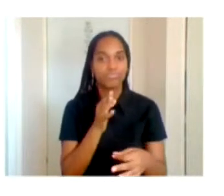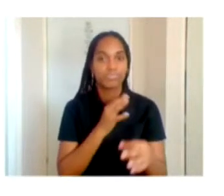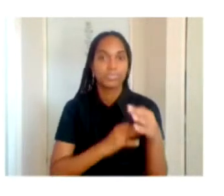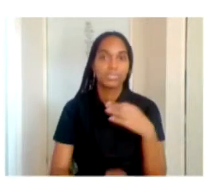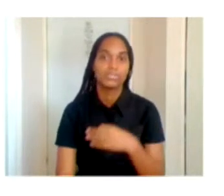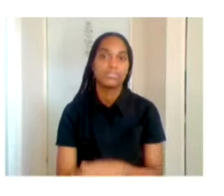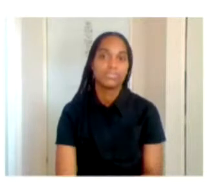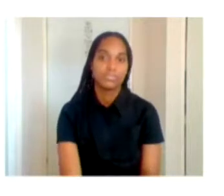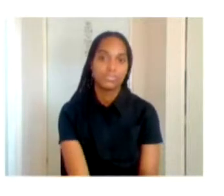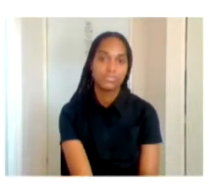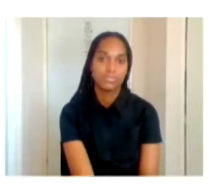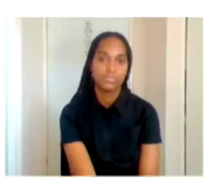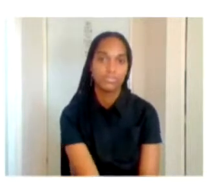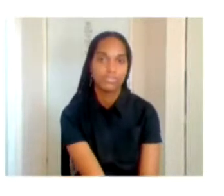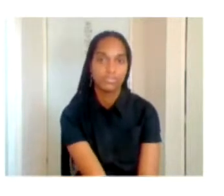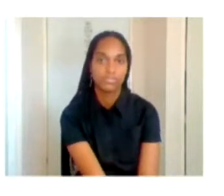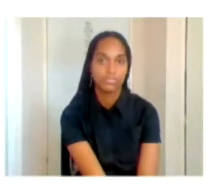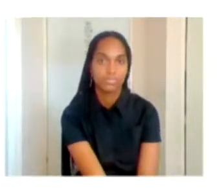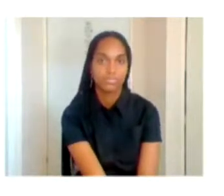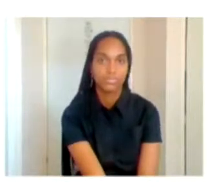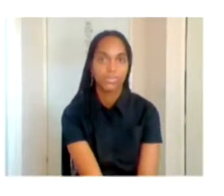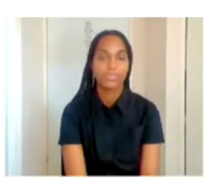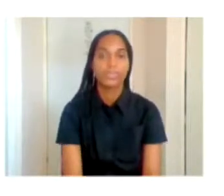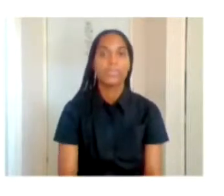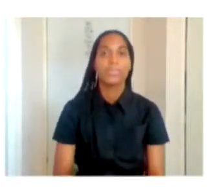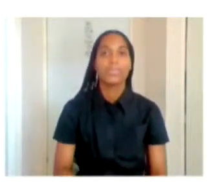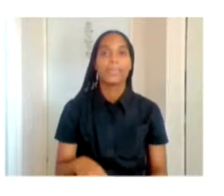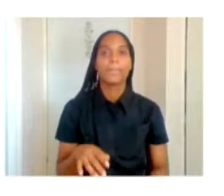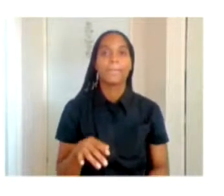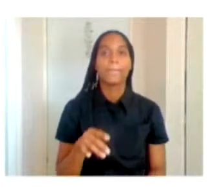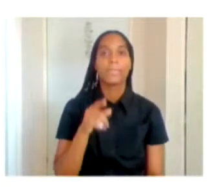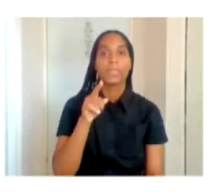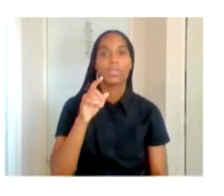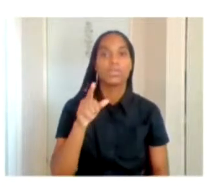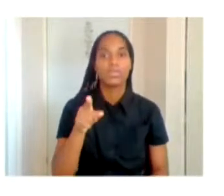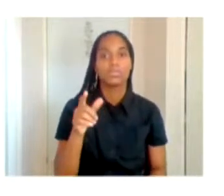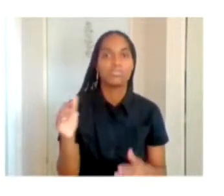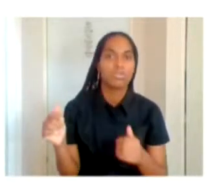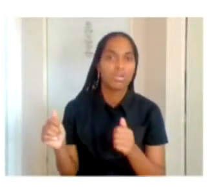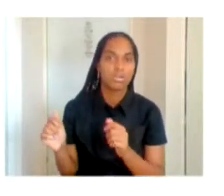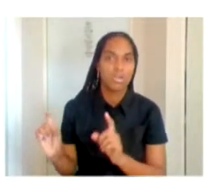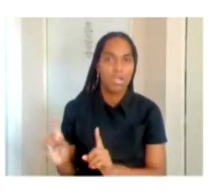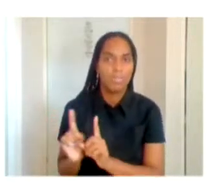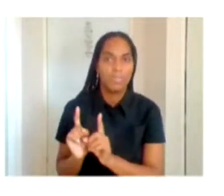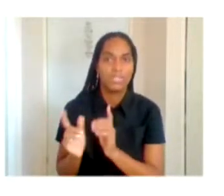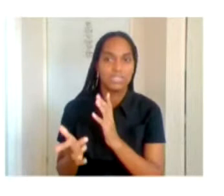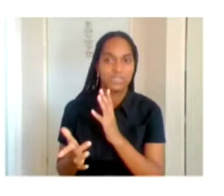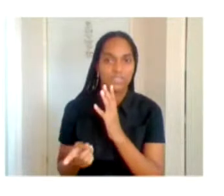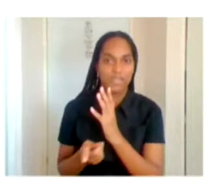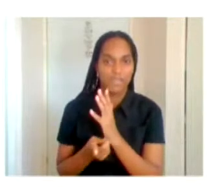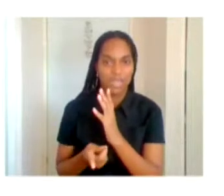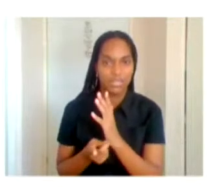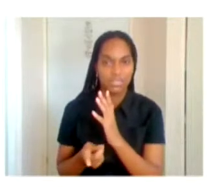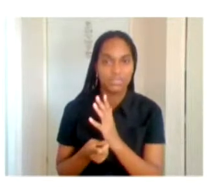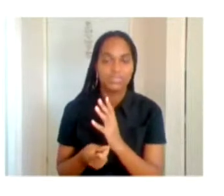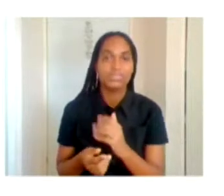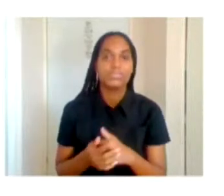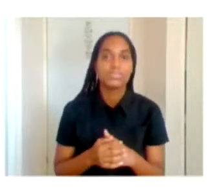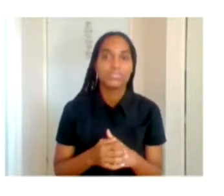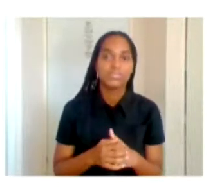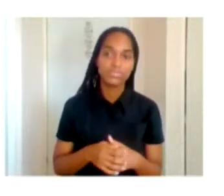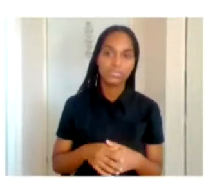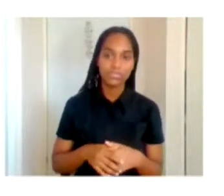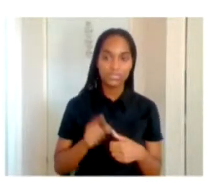Just a quick note on the companion device. There has to be an application that's loaded into whatever the device, and the